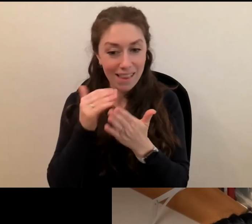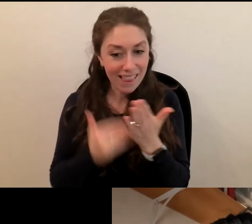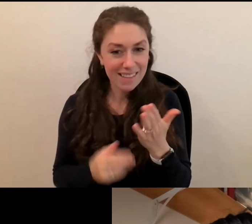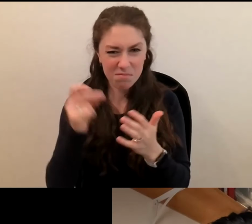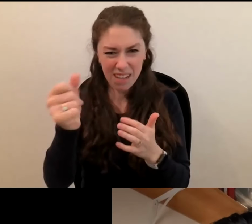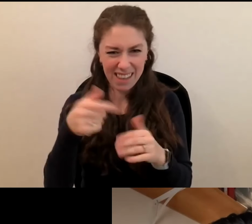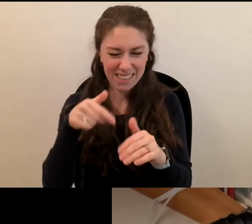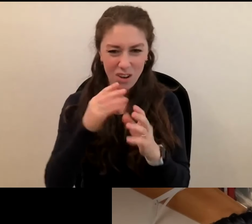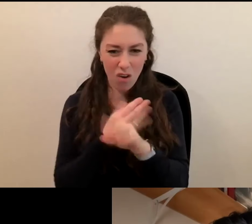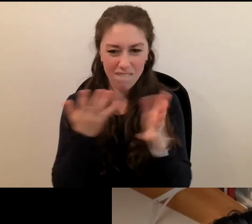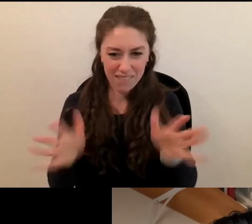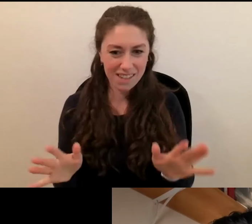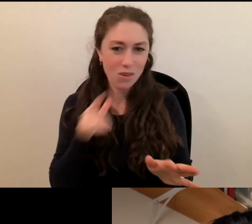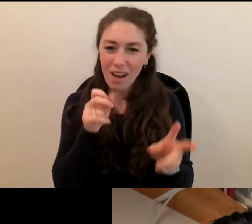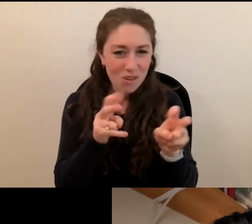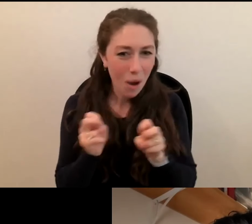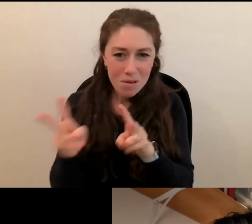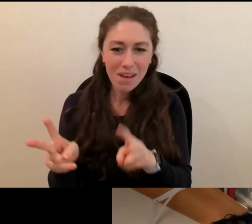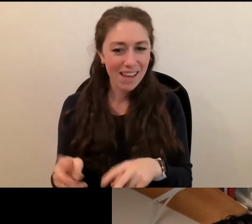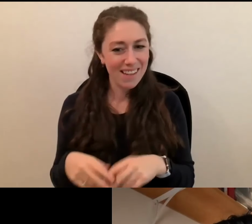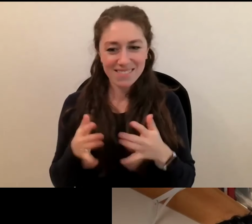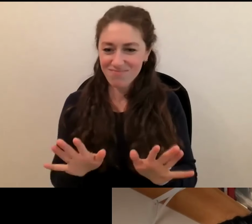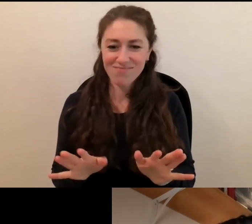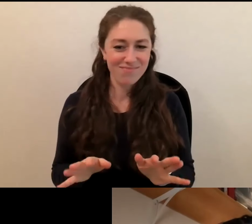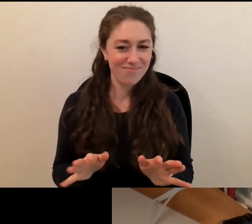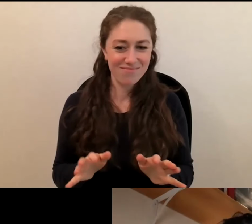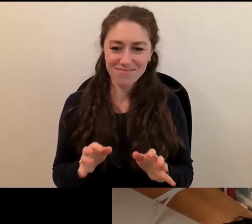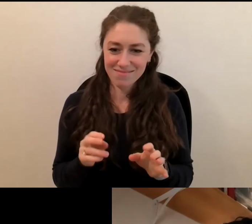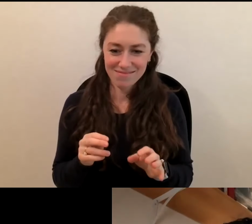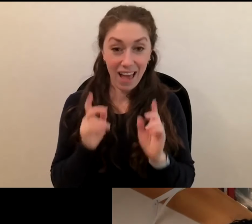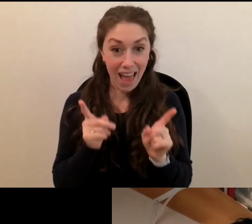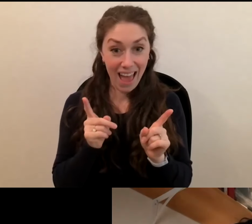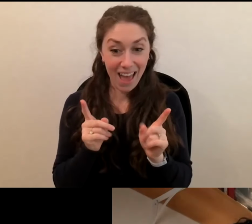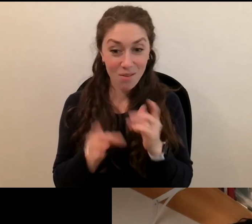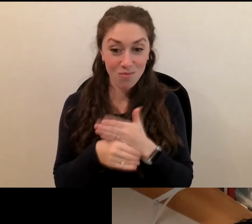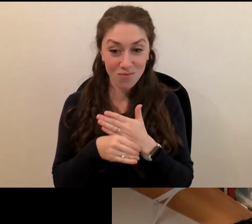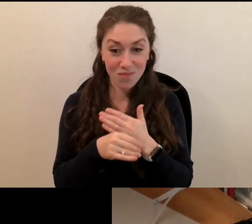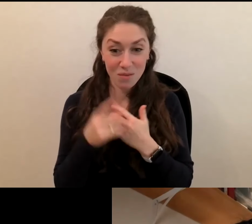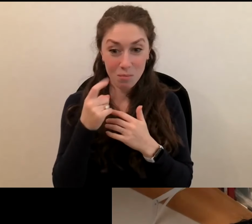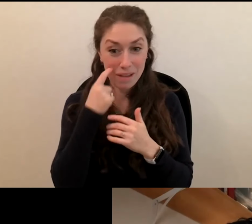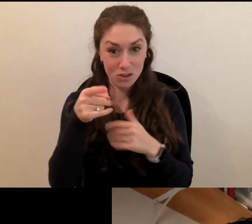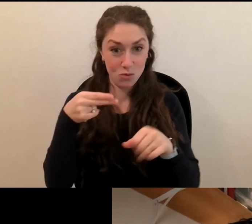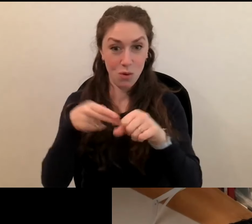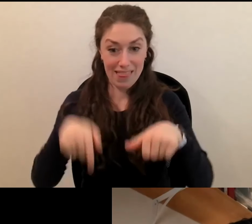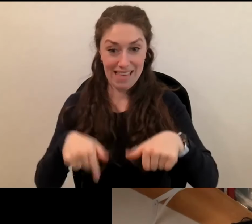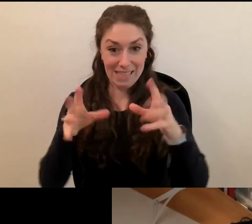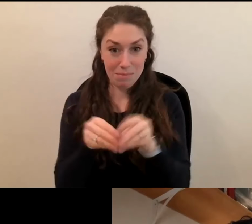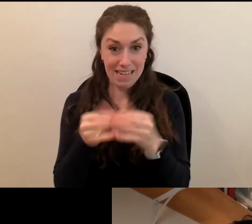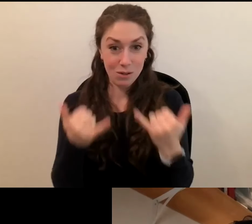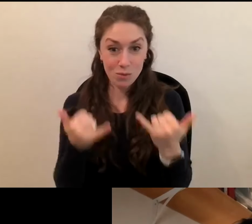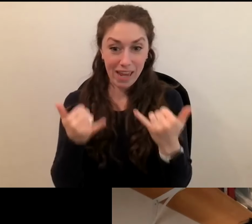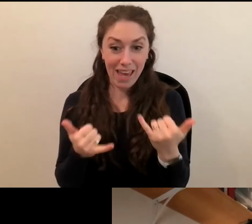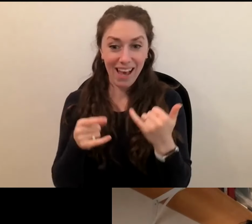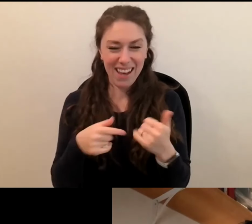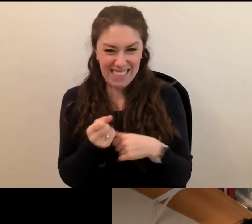call. So you don't need to copy and paste anything out of chat immediately. And for being at this meeting, I'm giving you a special